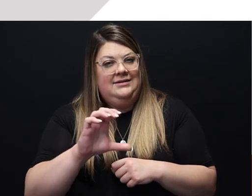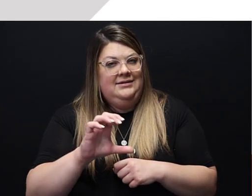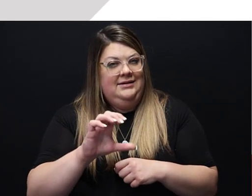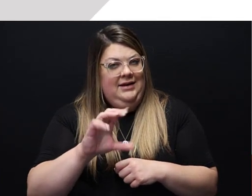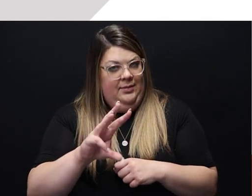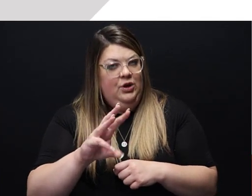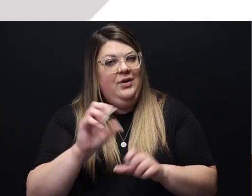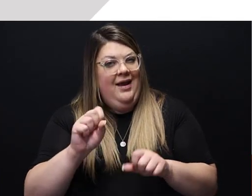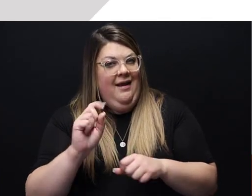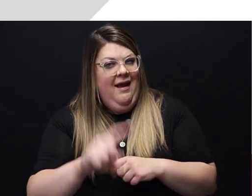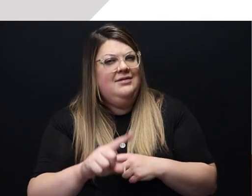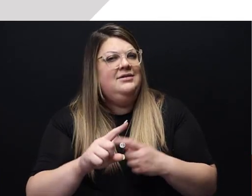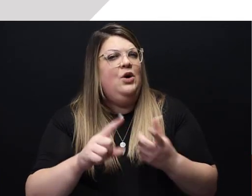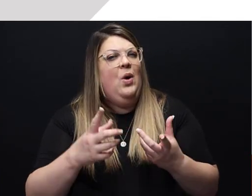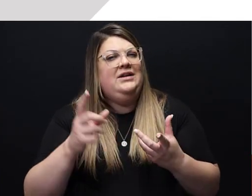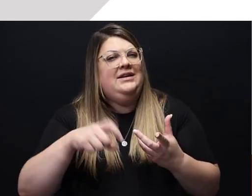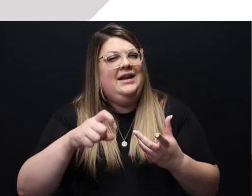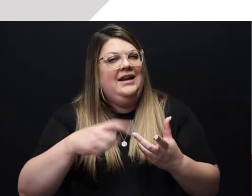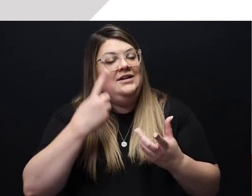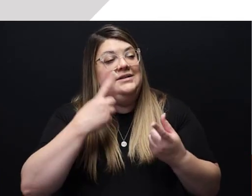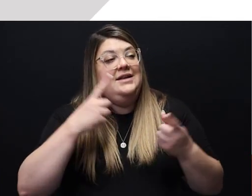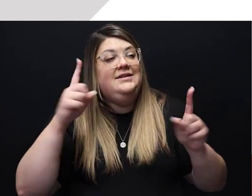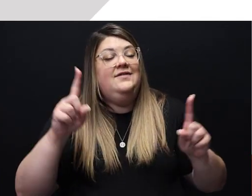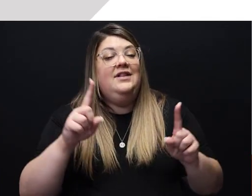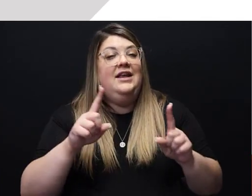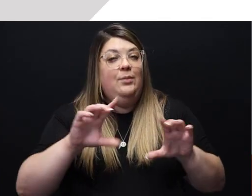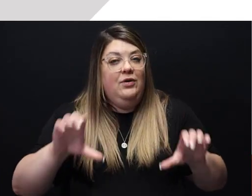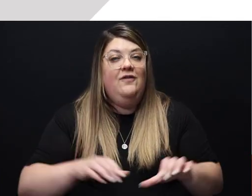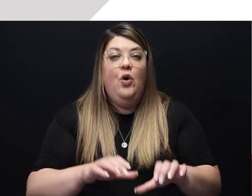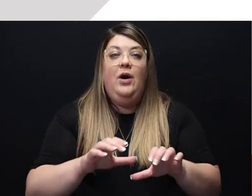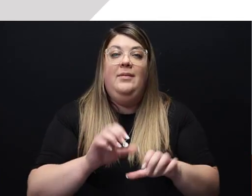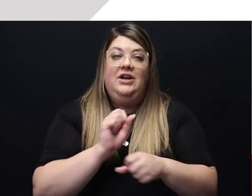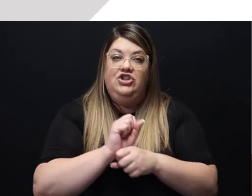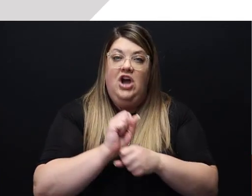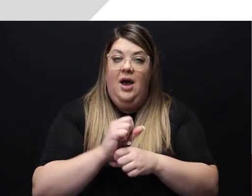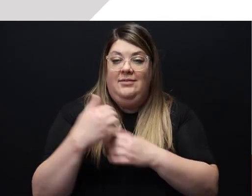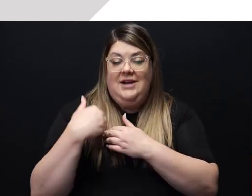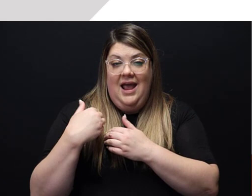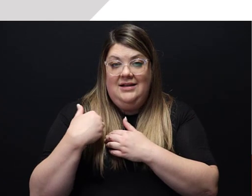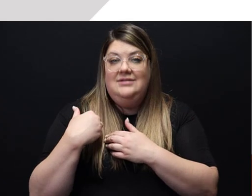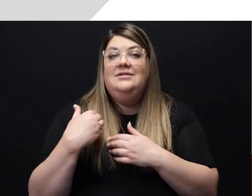to successfully perform jobs, tasks, and responsibilities.